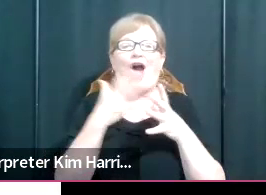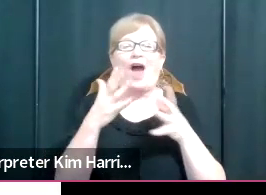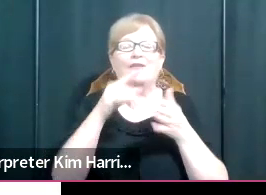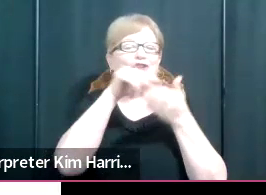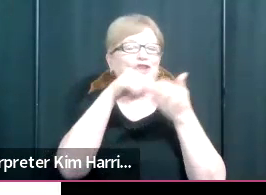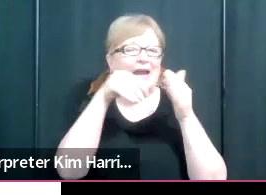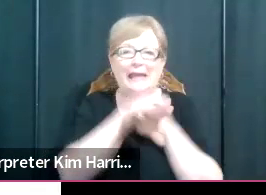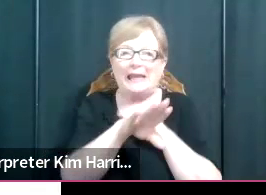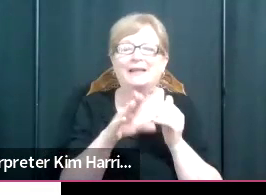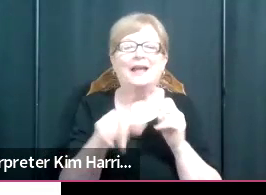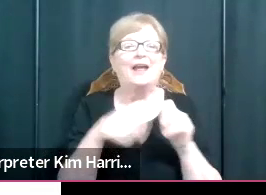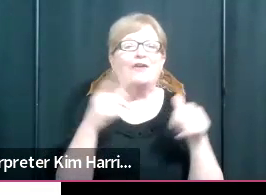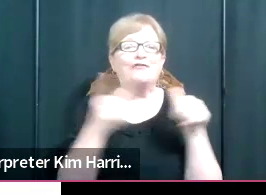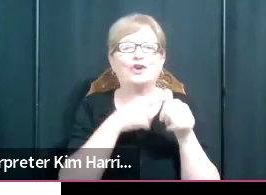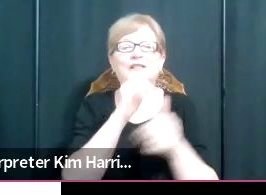and first aid